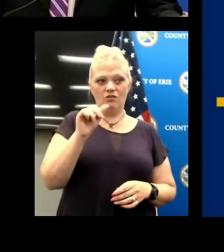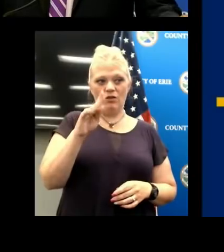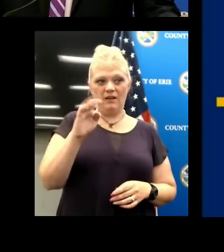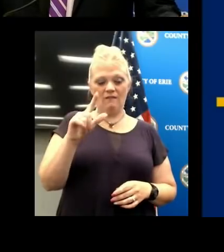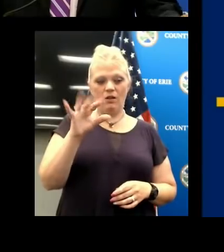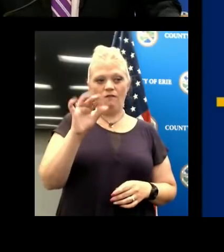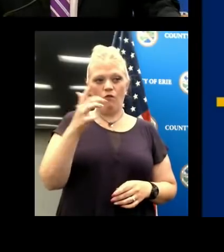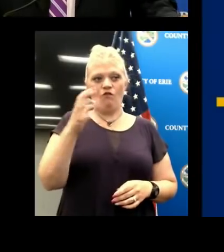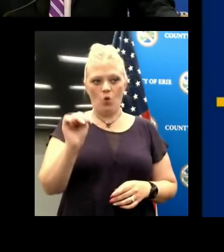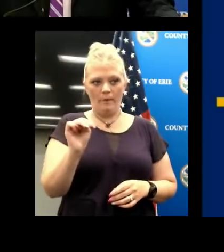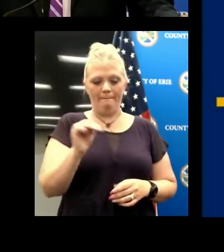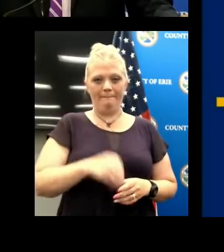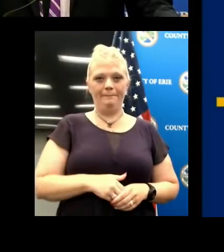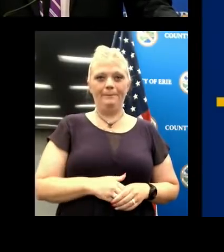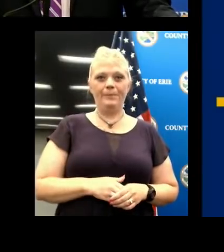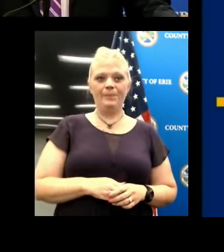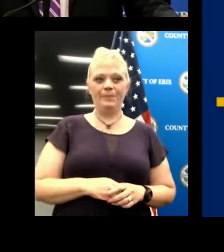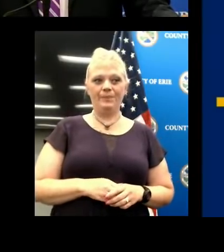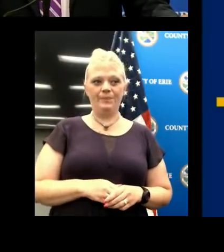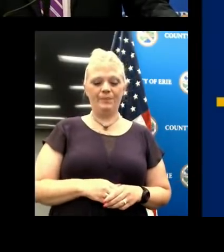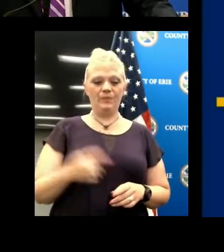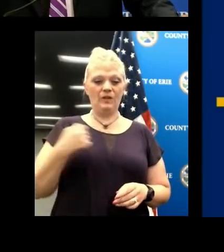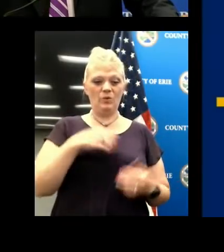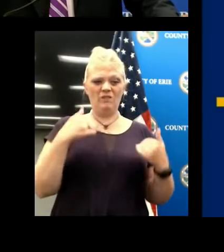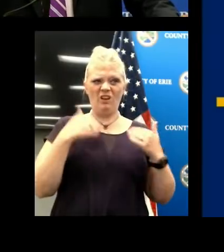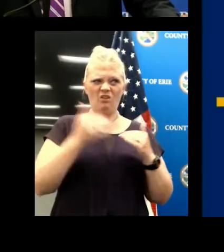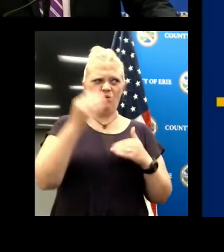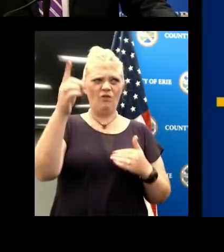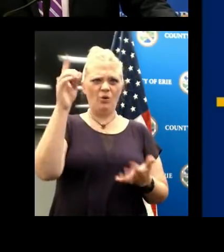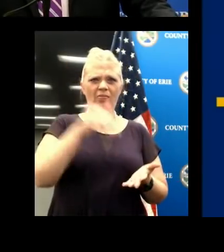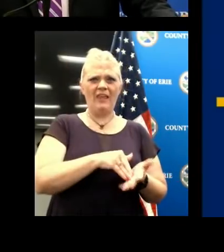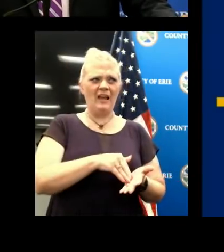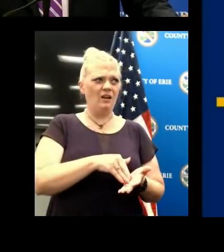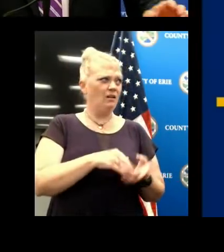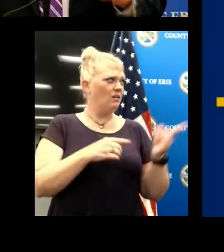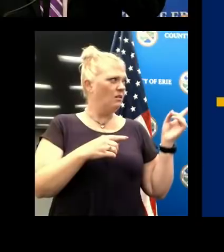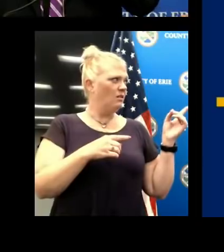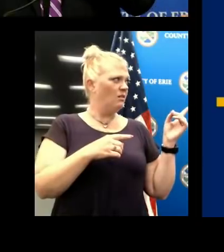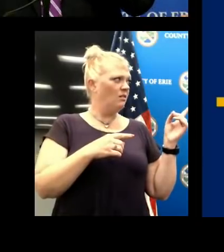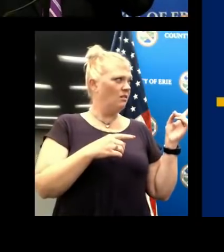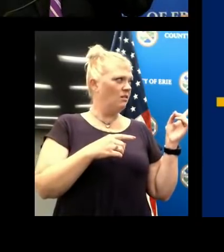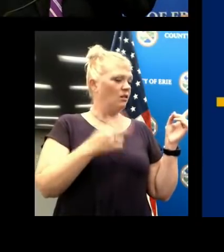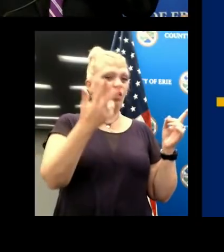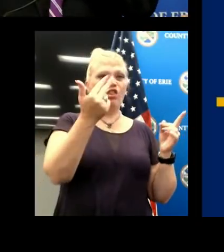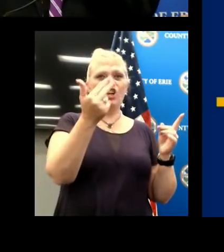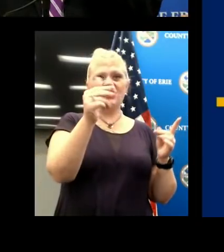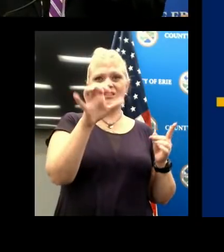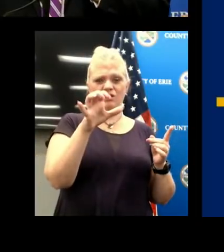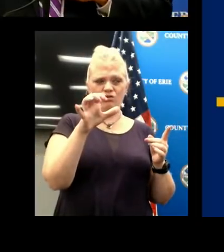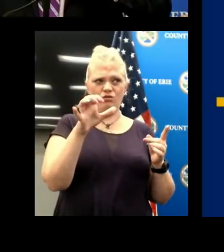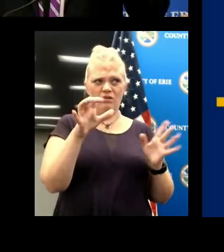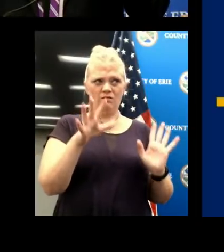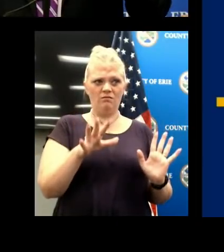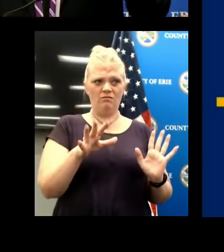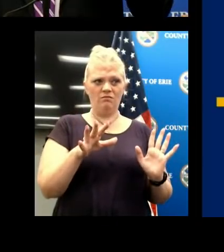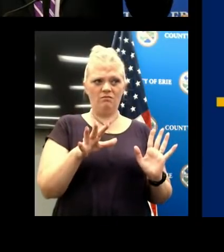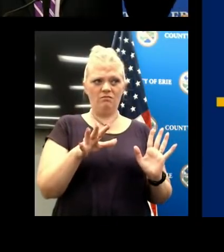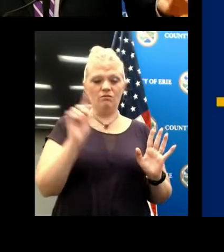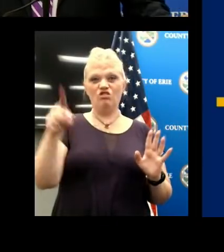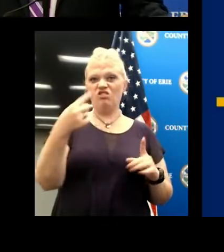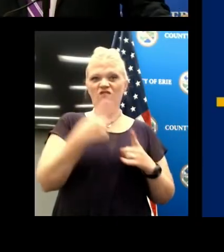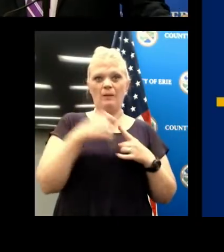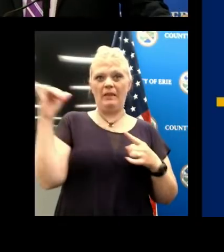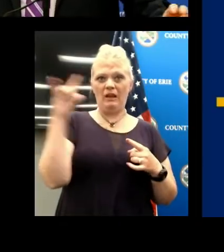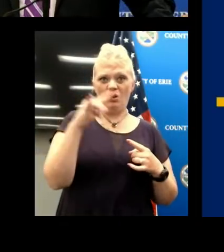erie.gov/COVID19/travel form. We've had more than 1,000, 2,000? 1,300. From the